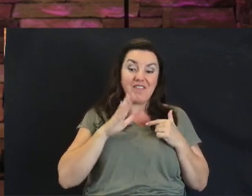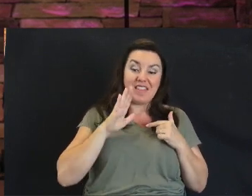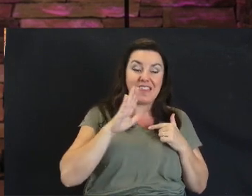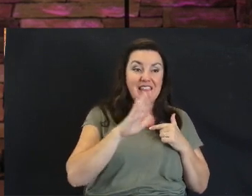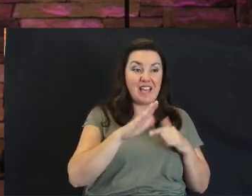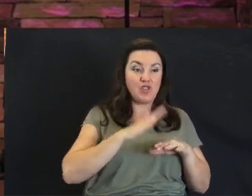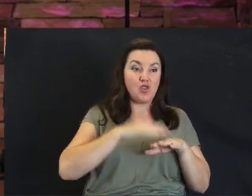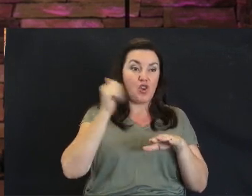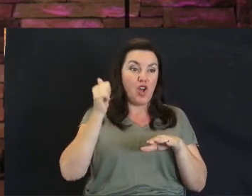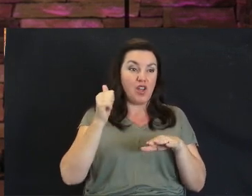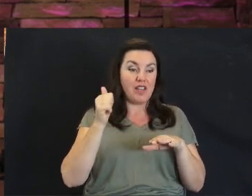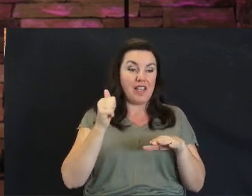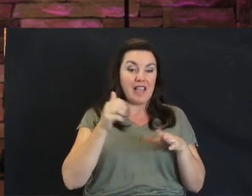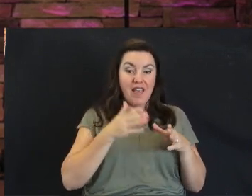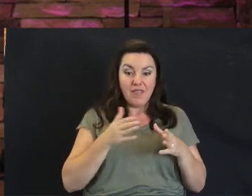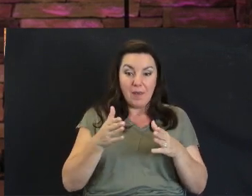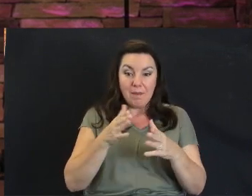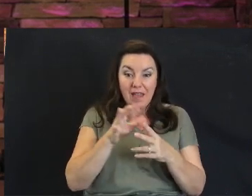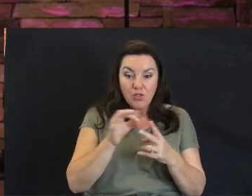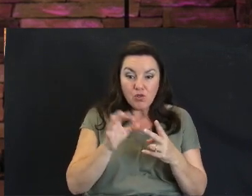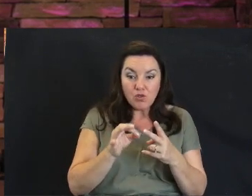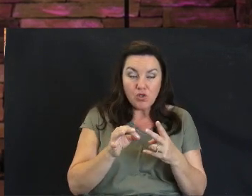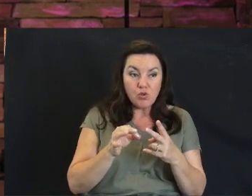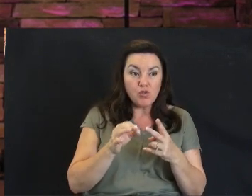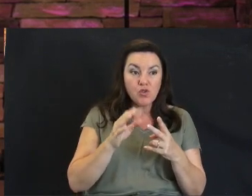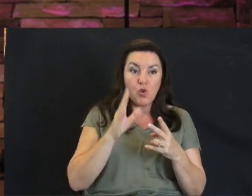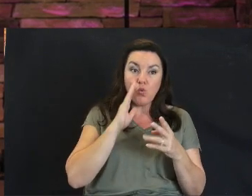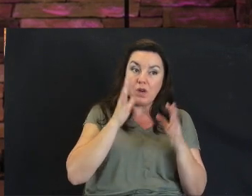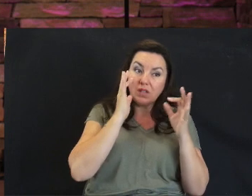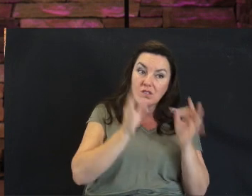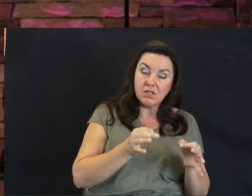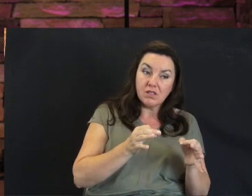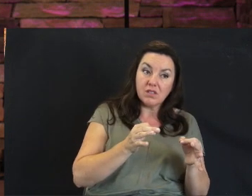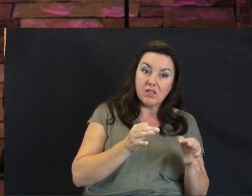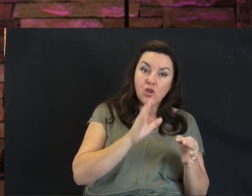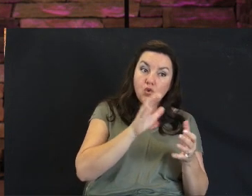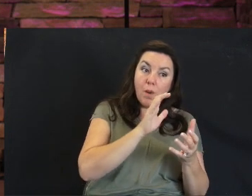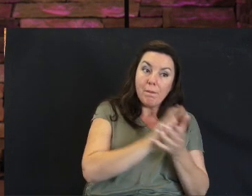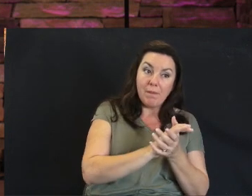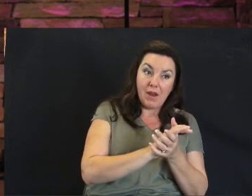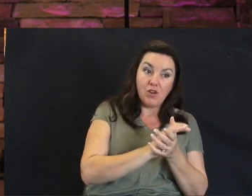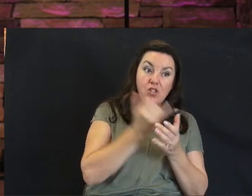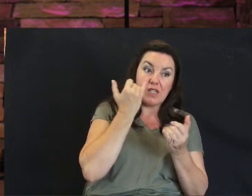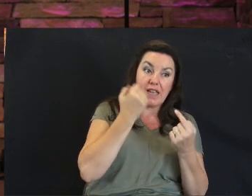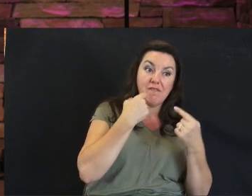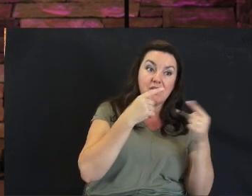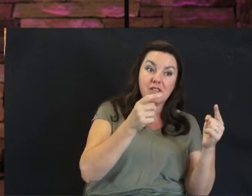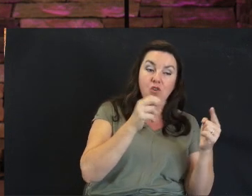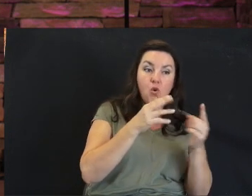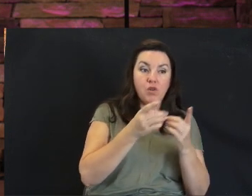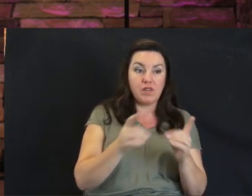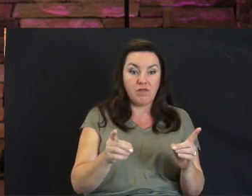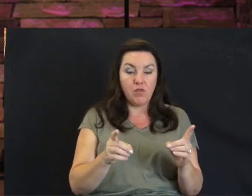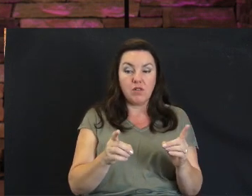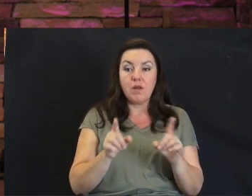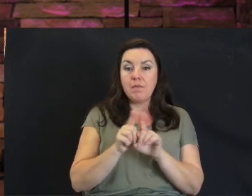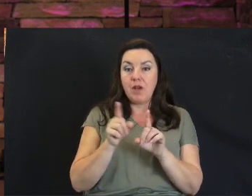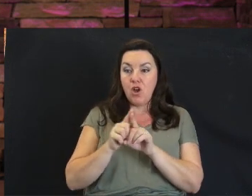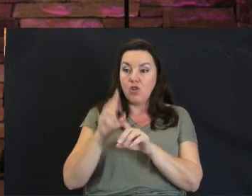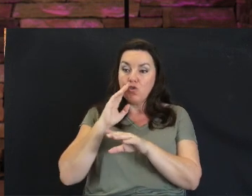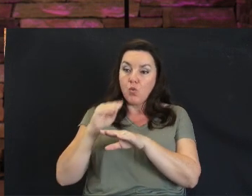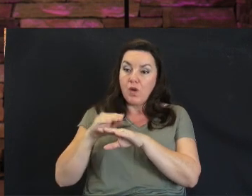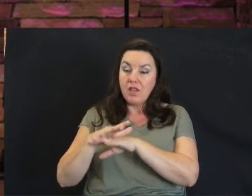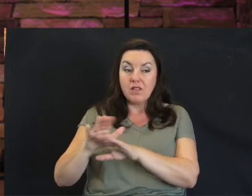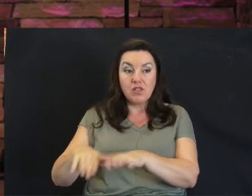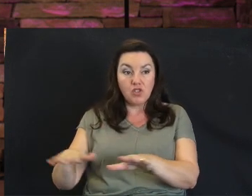And the path you choose Will not only determine The outcome of your marriage In many circumstances It'll have an impact On